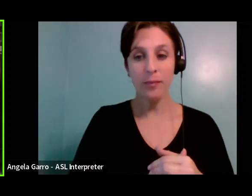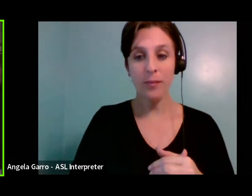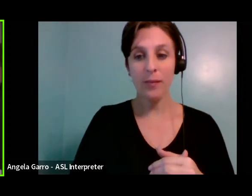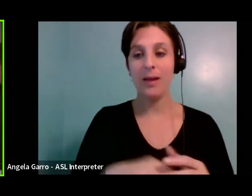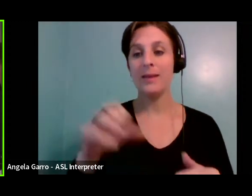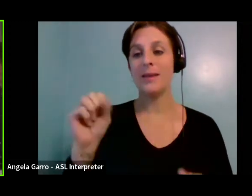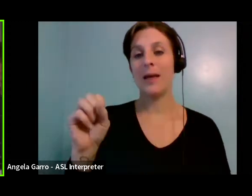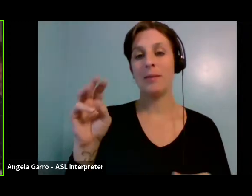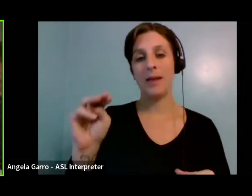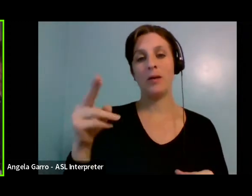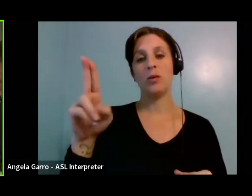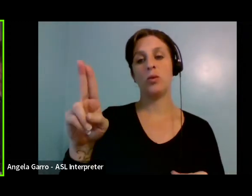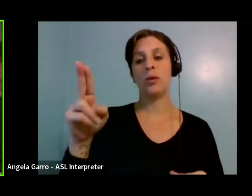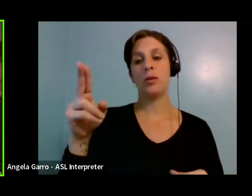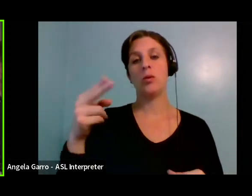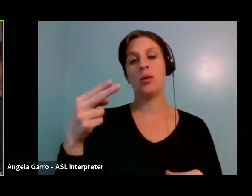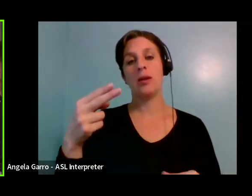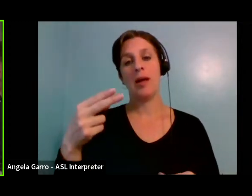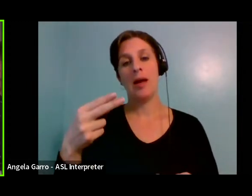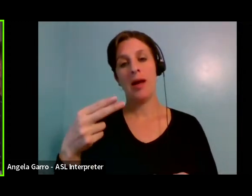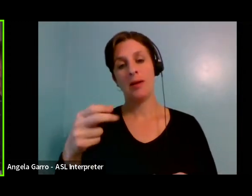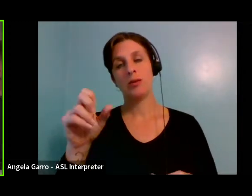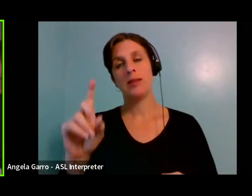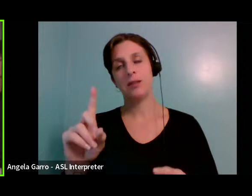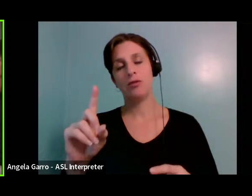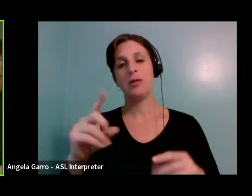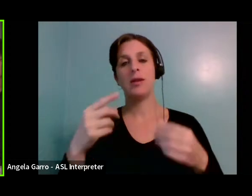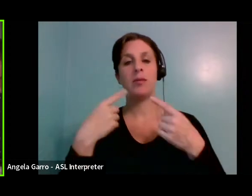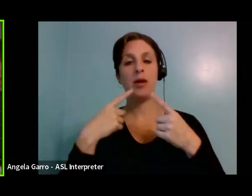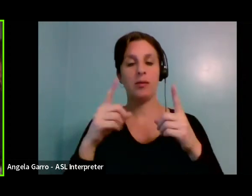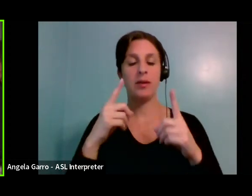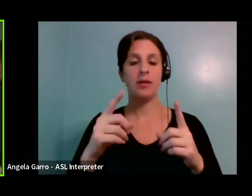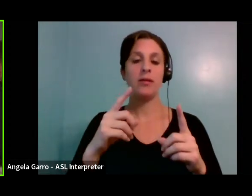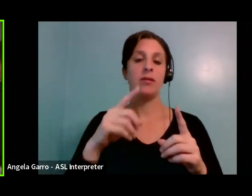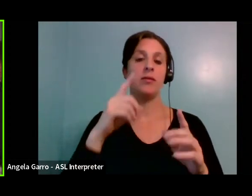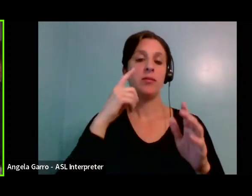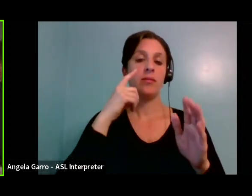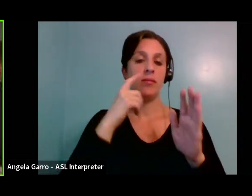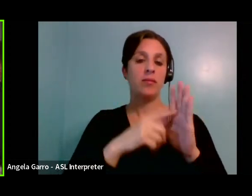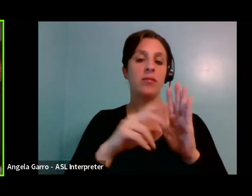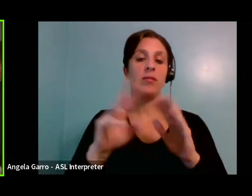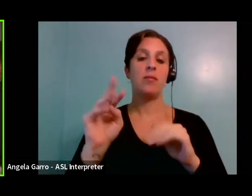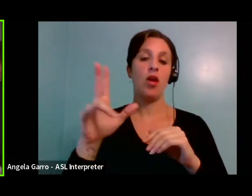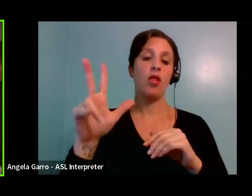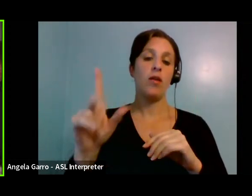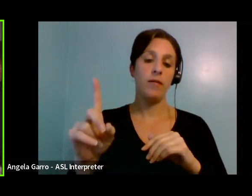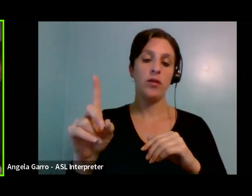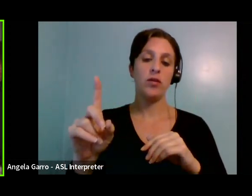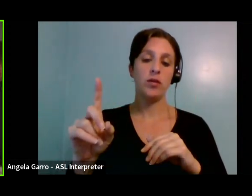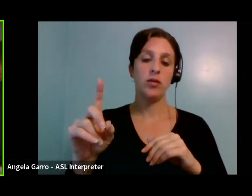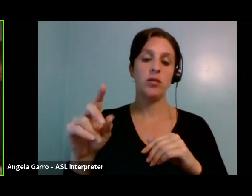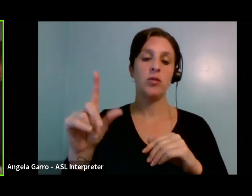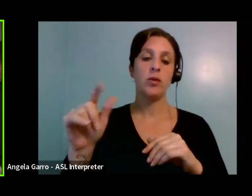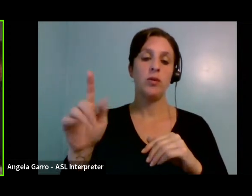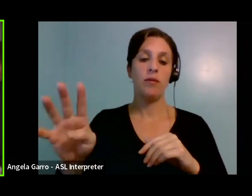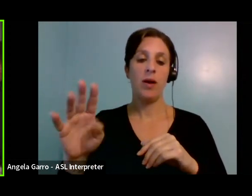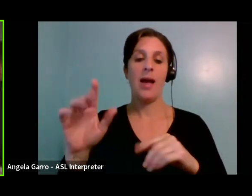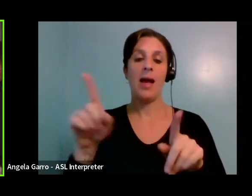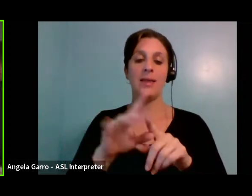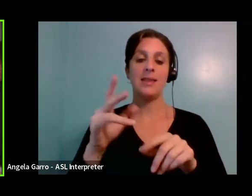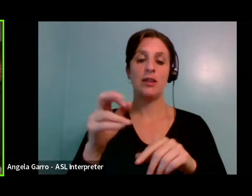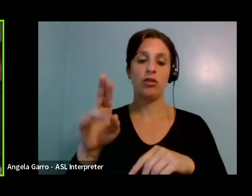San Mateo Union High School District's proclamation recognizing March 31st, 2024 as Cesar Chavez Day.